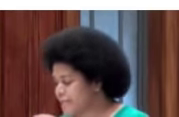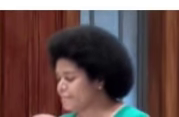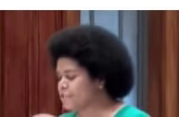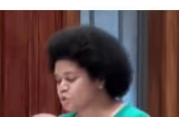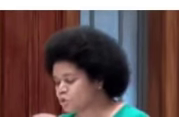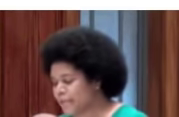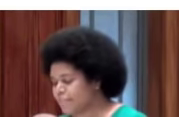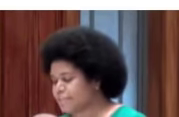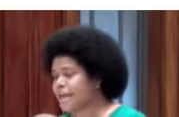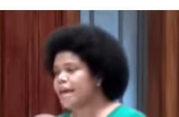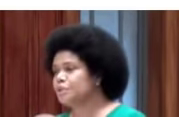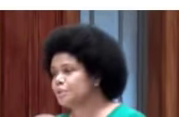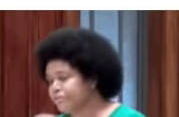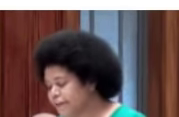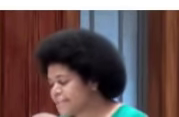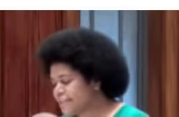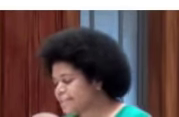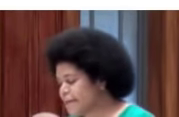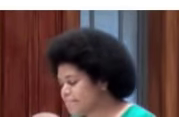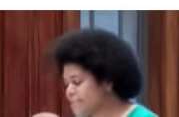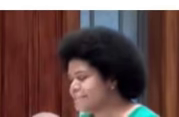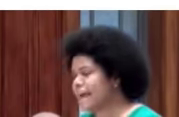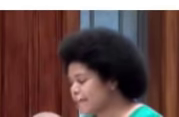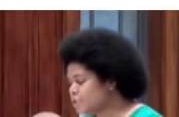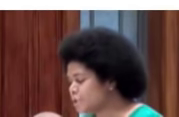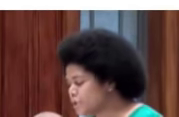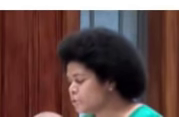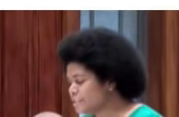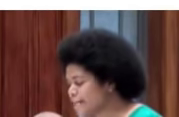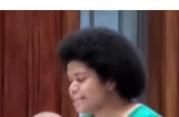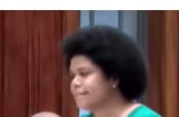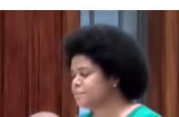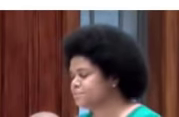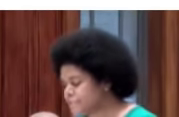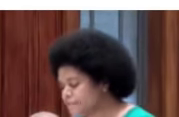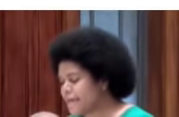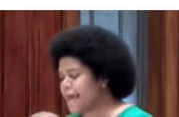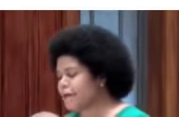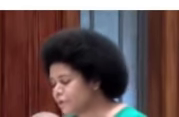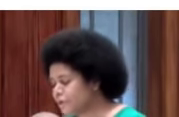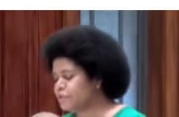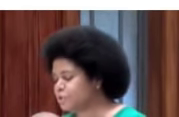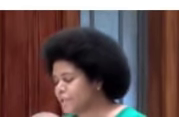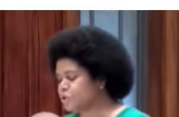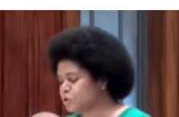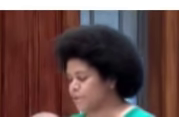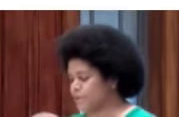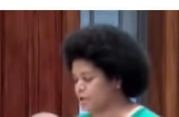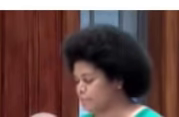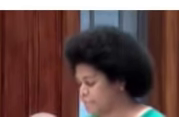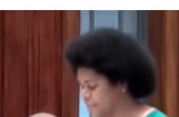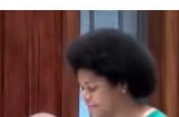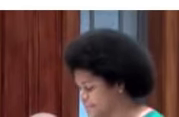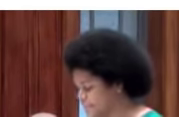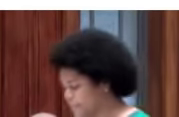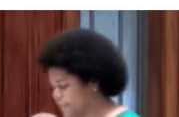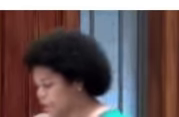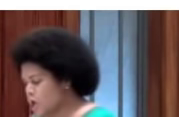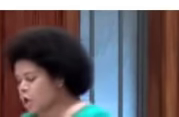different diets and social habits, and so the fight against diabetes has to include data that is specific and relevant to each group in our